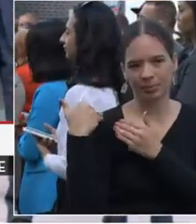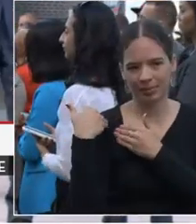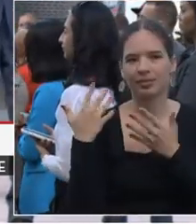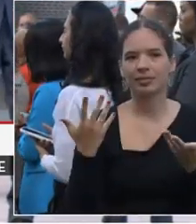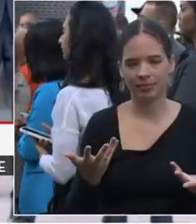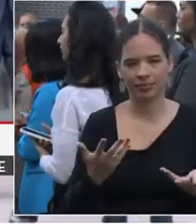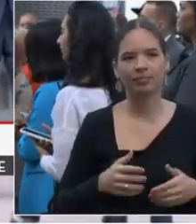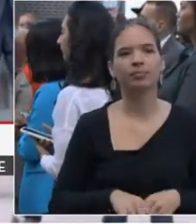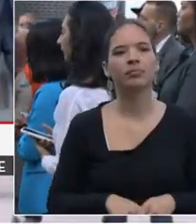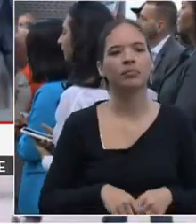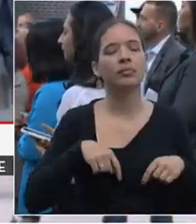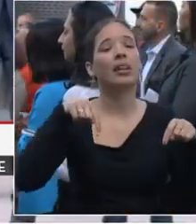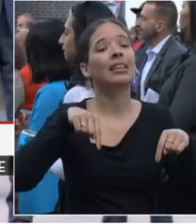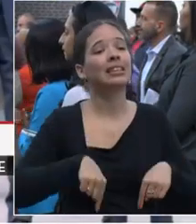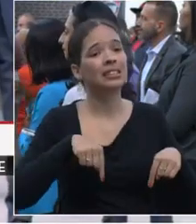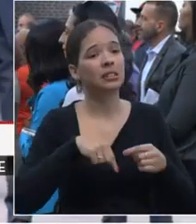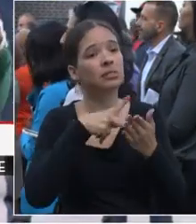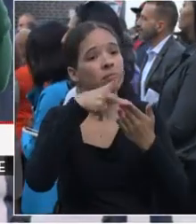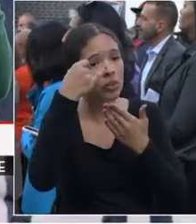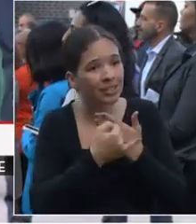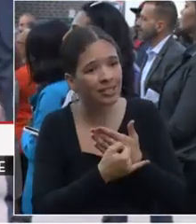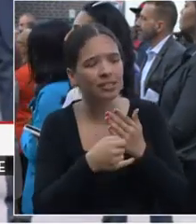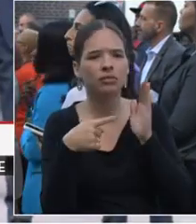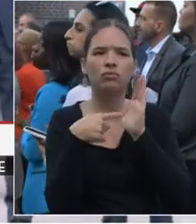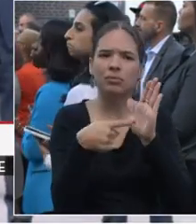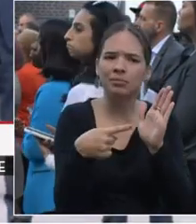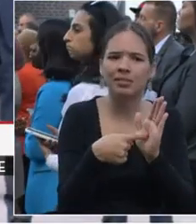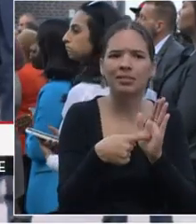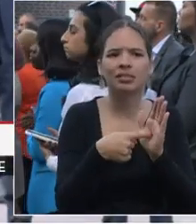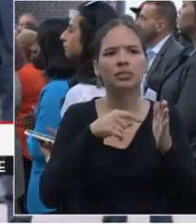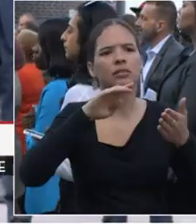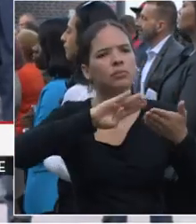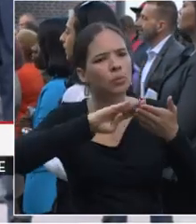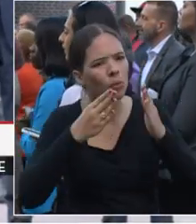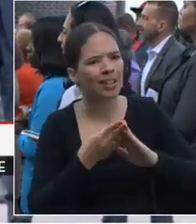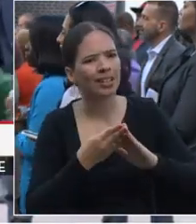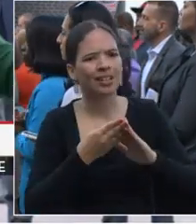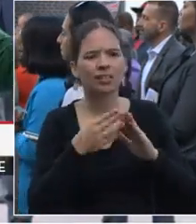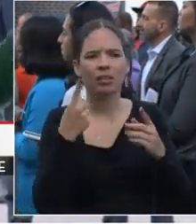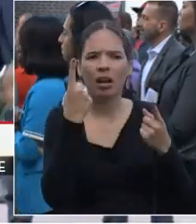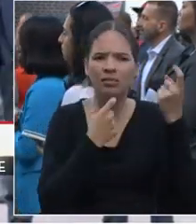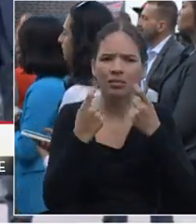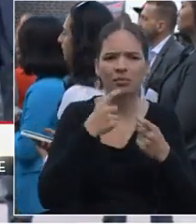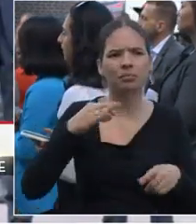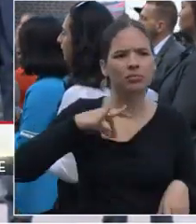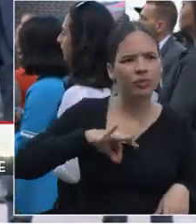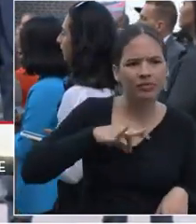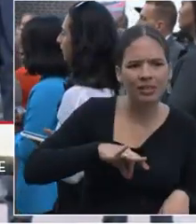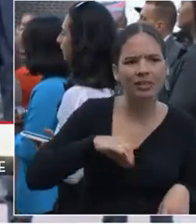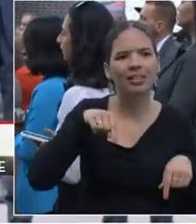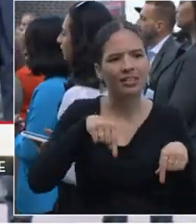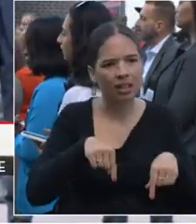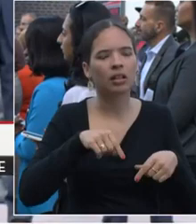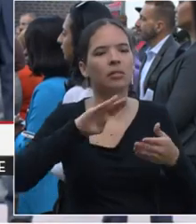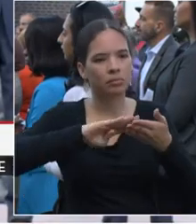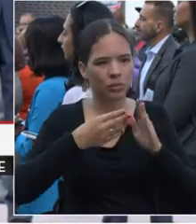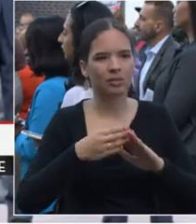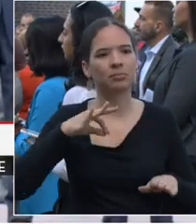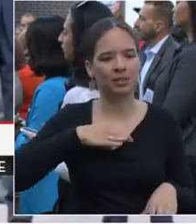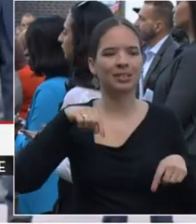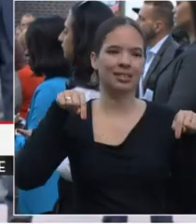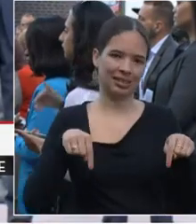project represents, the community, we're asked about community benefits. This is the community benefit.